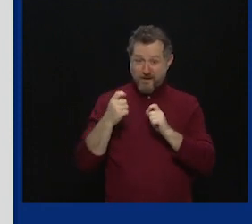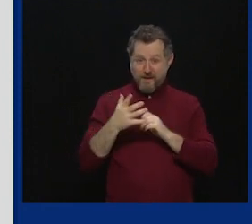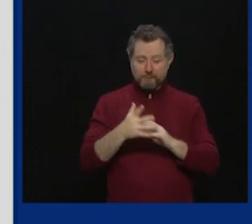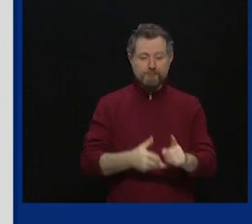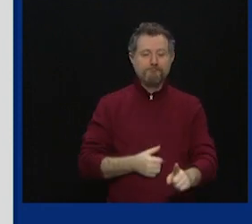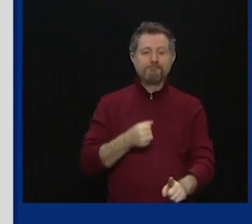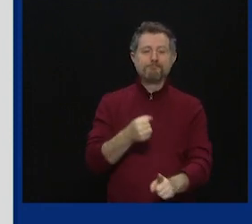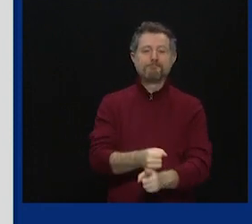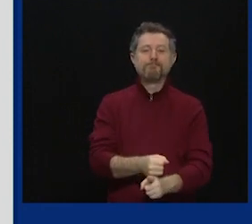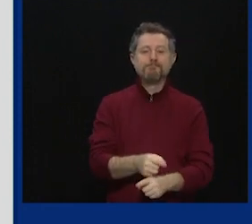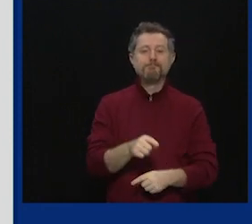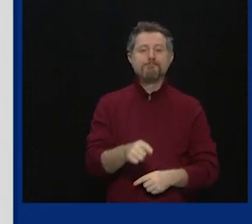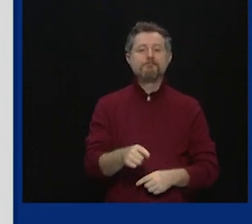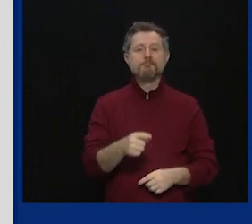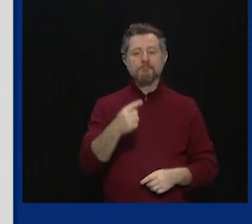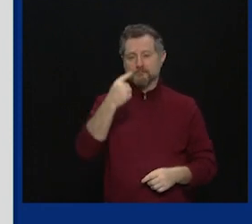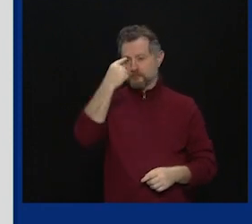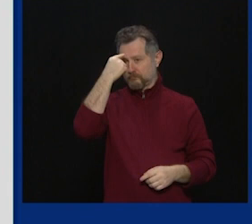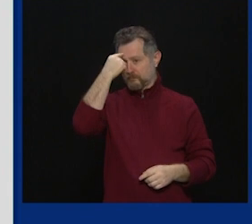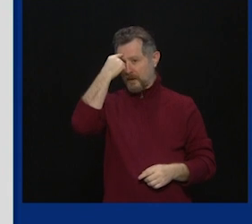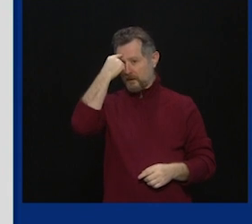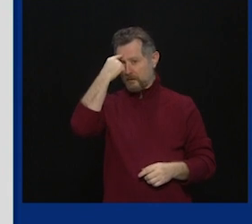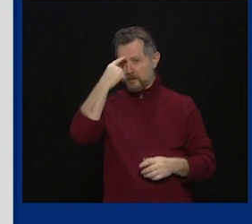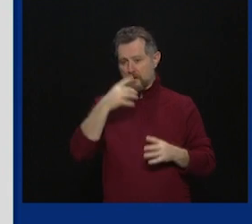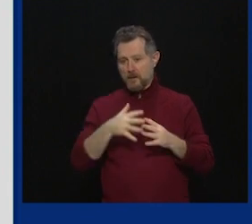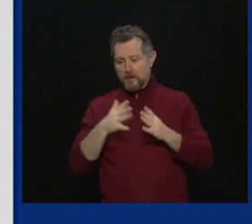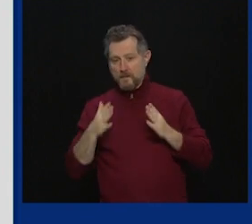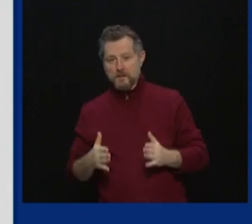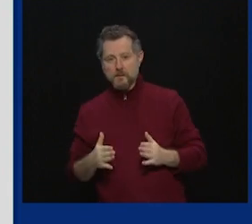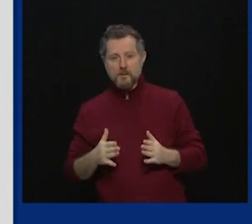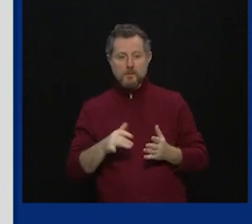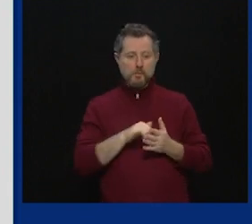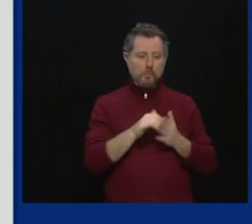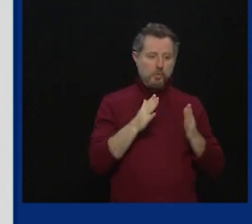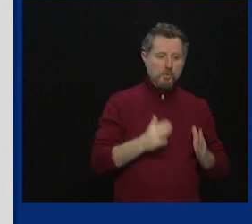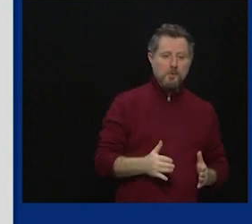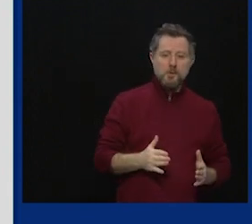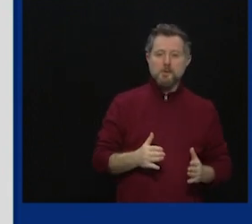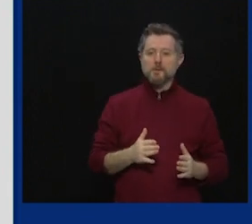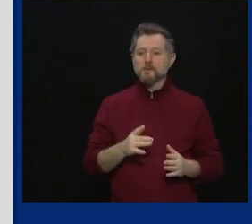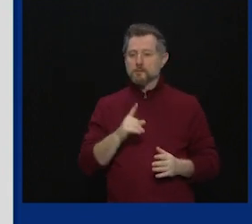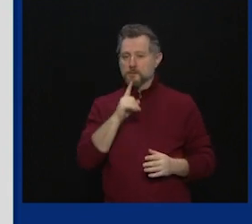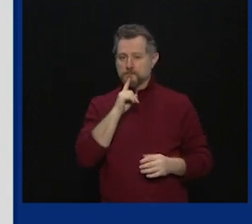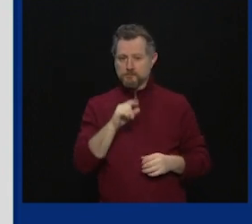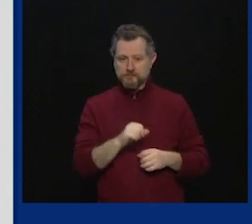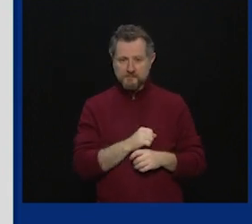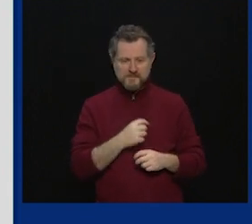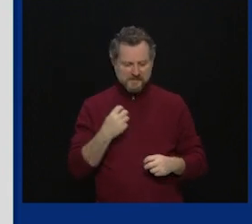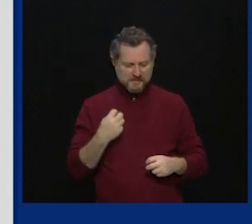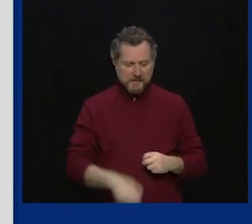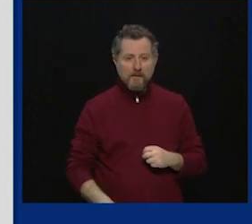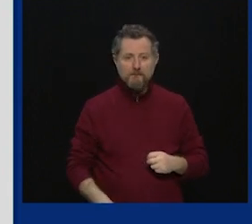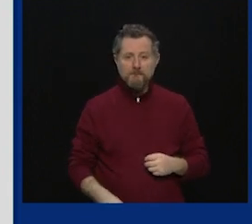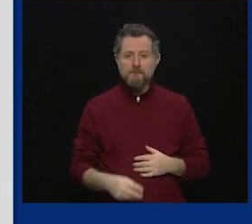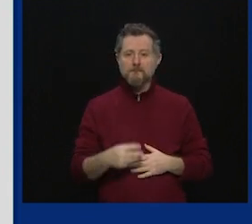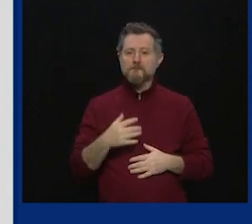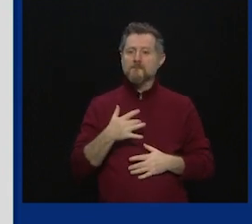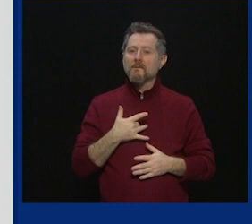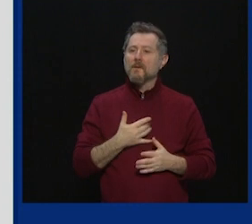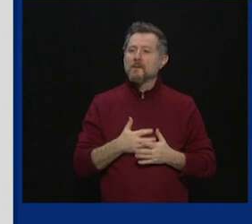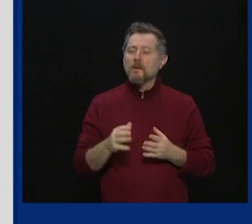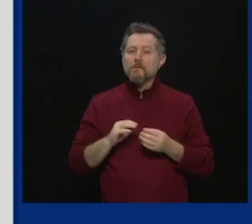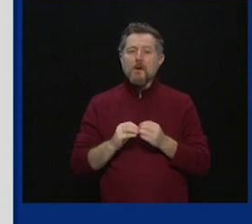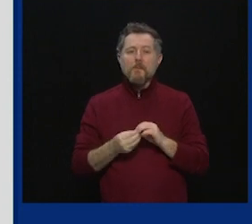Americans and New Yorkers. And I know it's been tough. We've seen hard numbers in terms of children who were isolated, did not get a